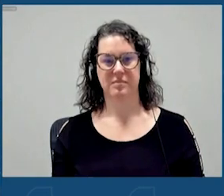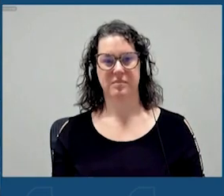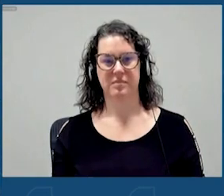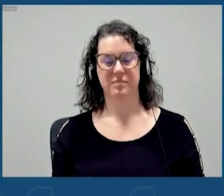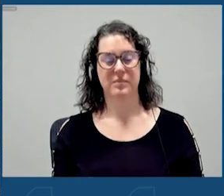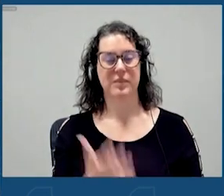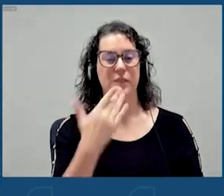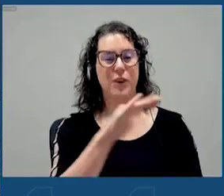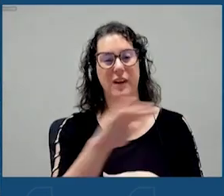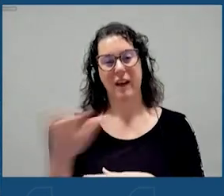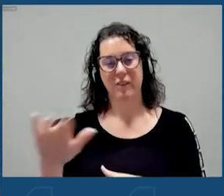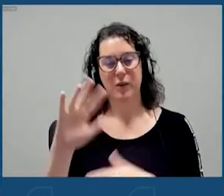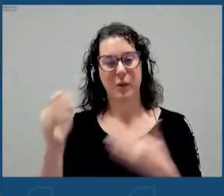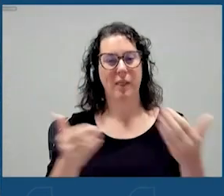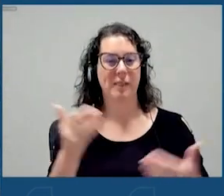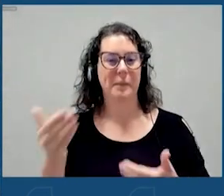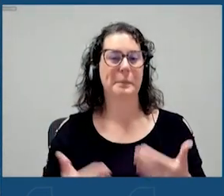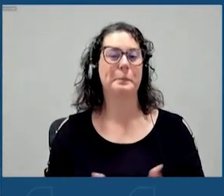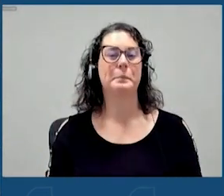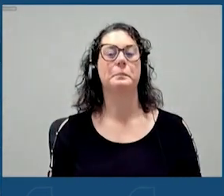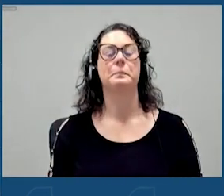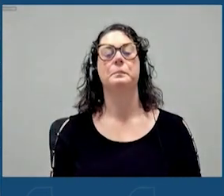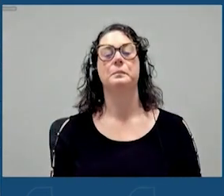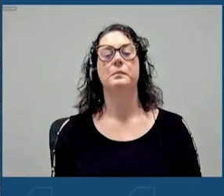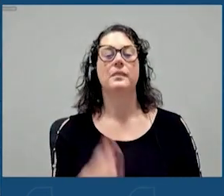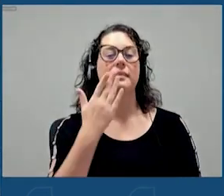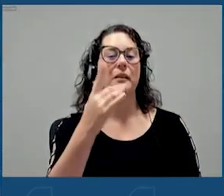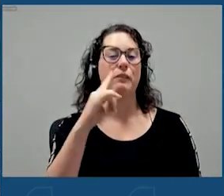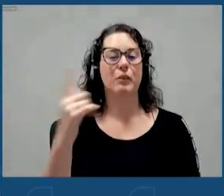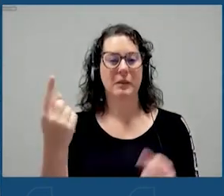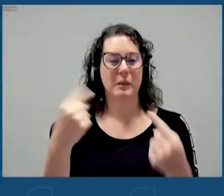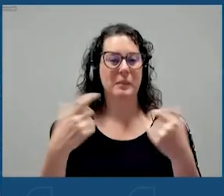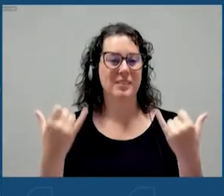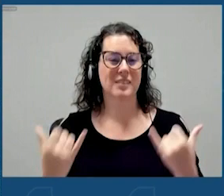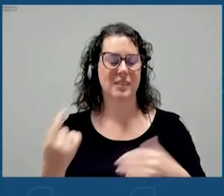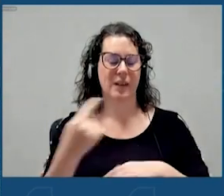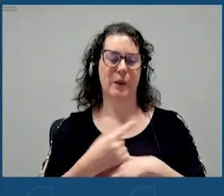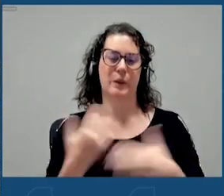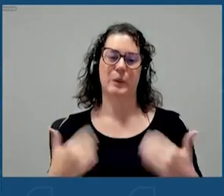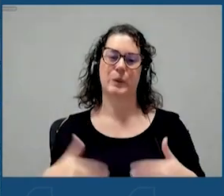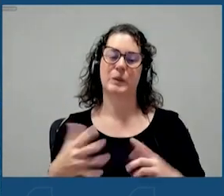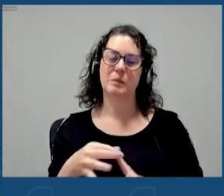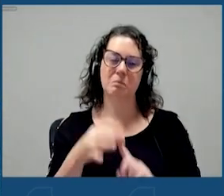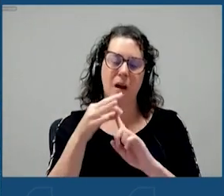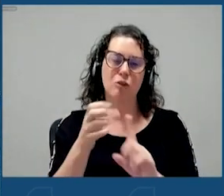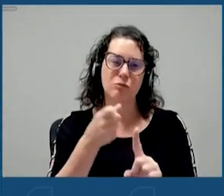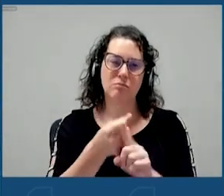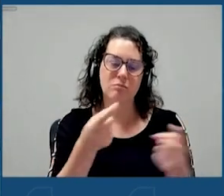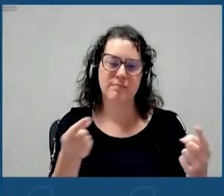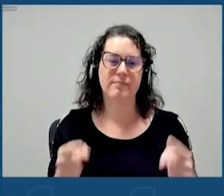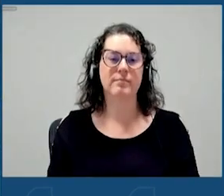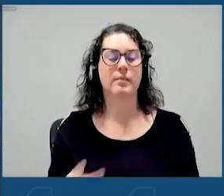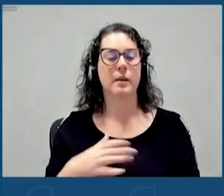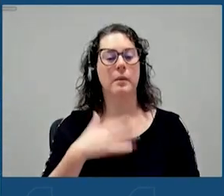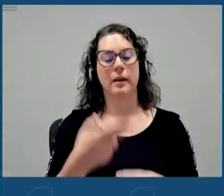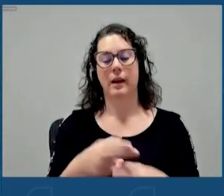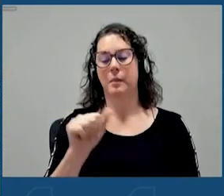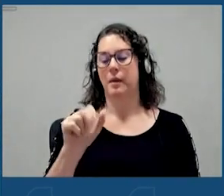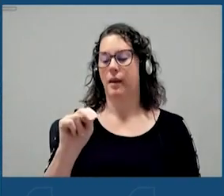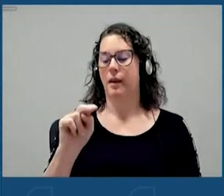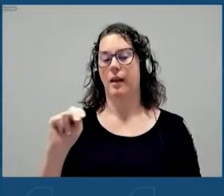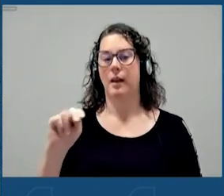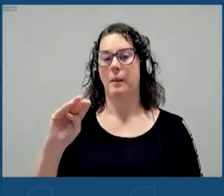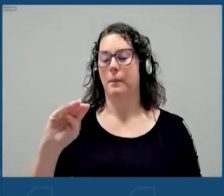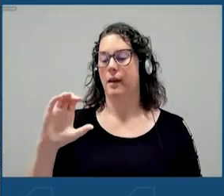Good afternoon and welcome. Thank you for joining us on a very special occasion. My name is Ann McCaffrey. I'm the President